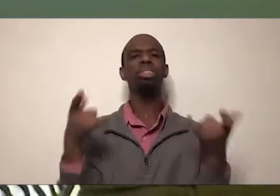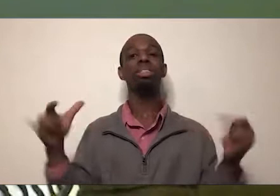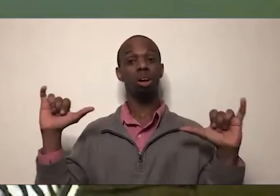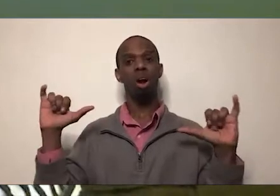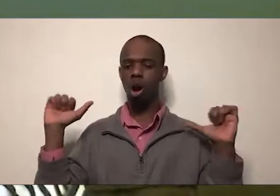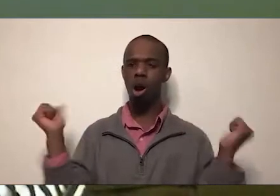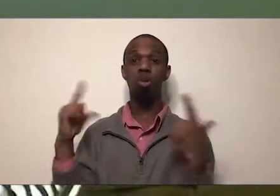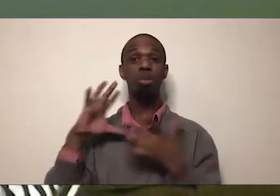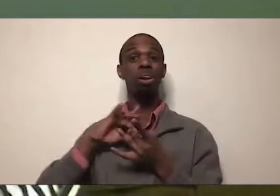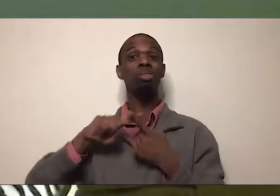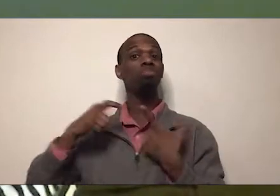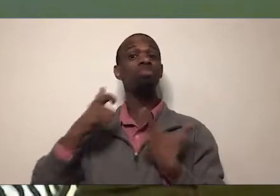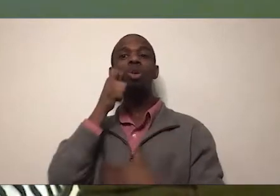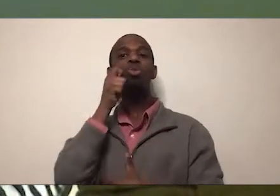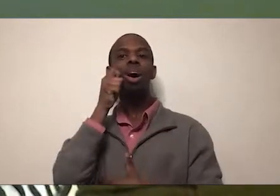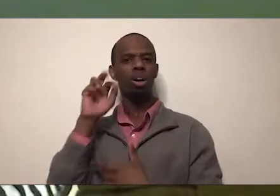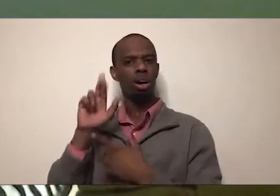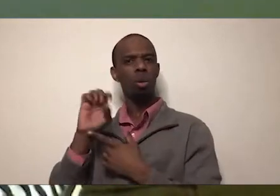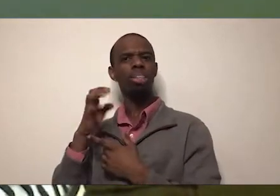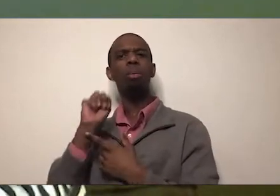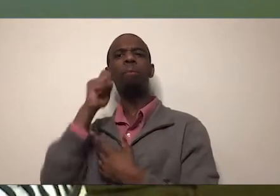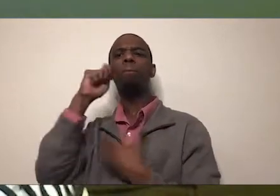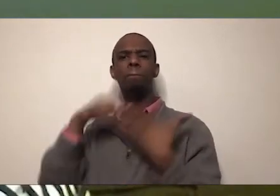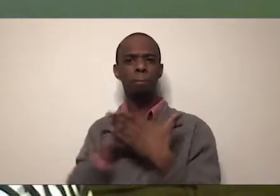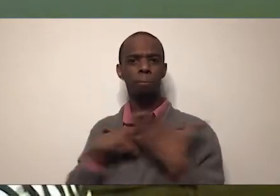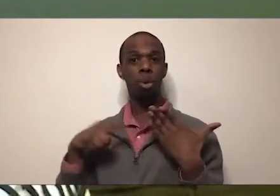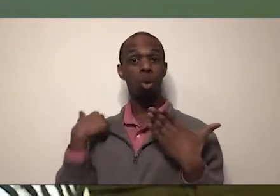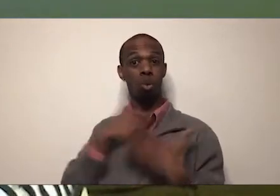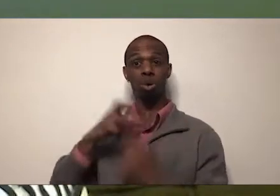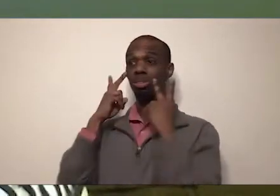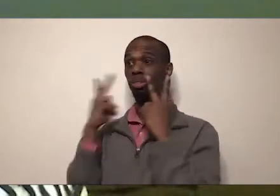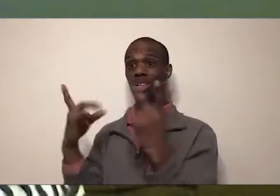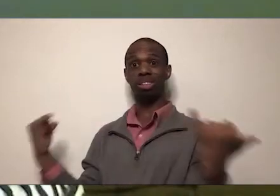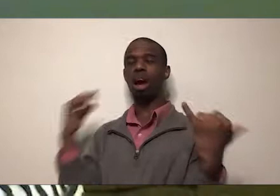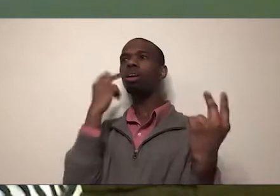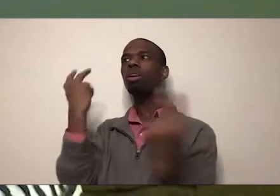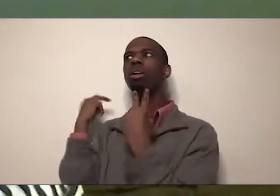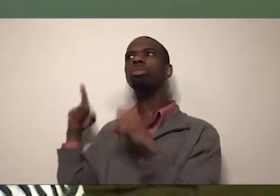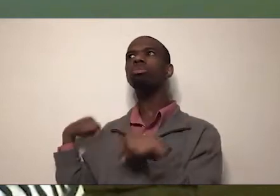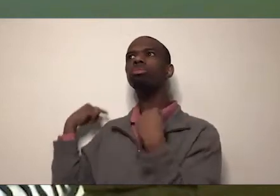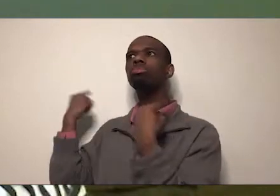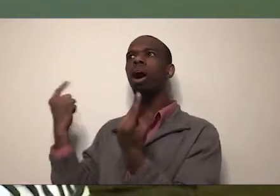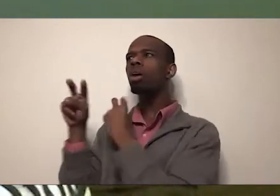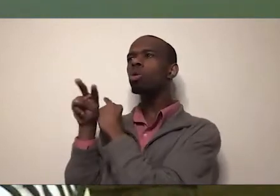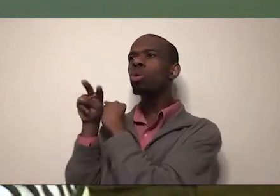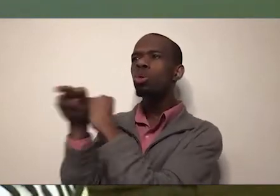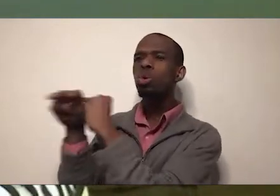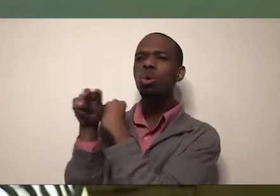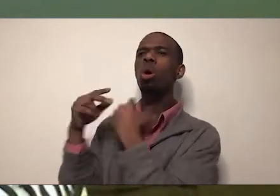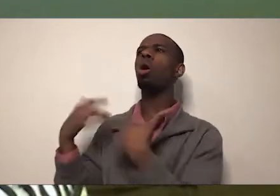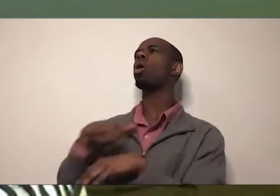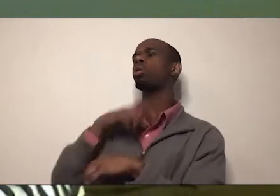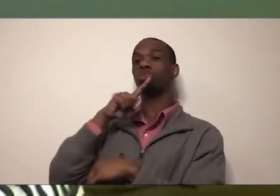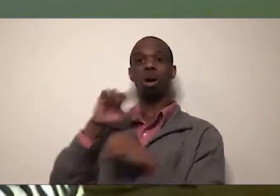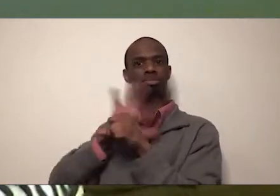been, is, and will continue to be an imbalance of suffering until we collectively refuse to live in a world where we accept